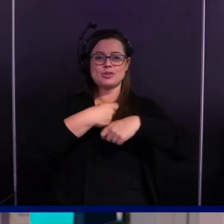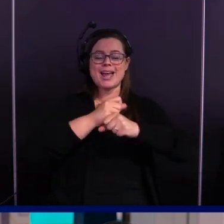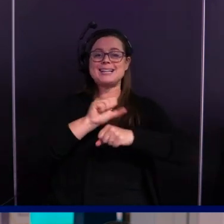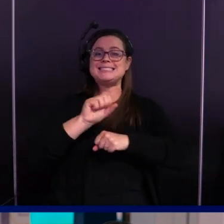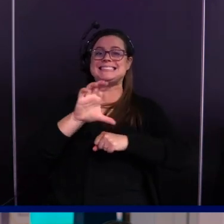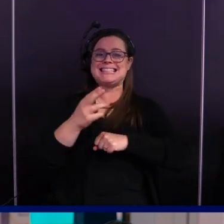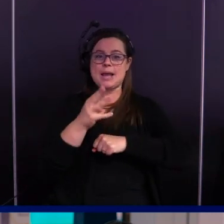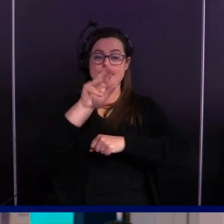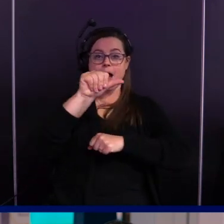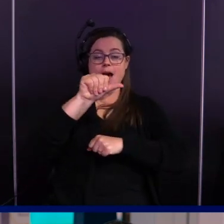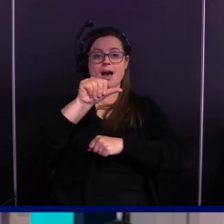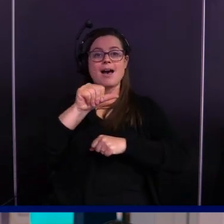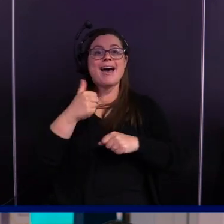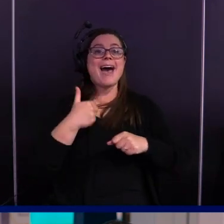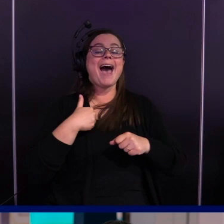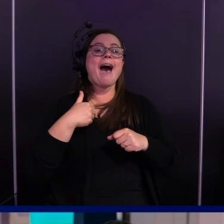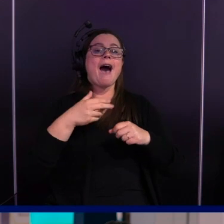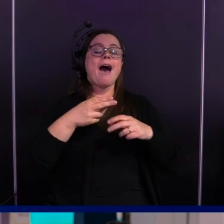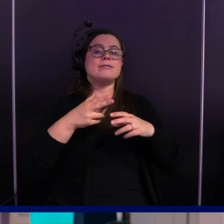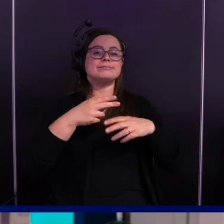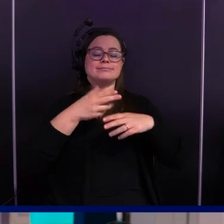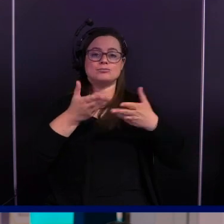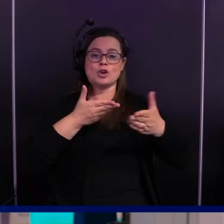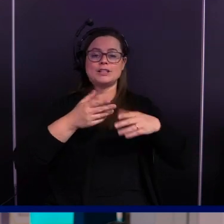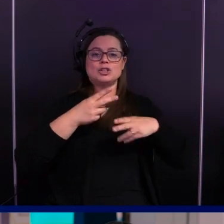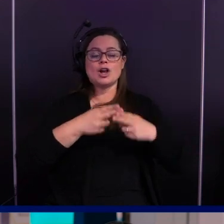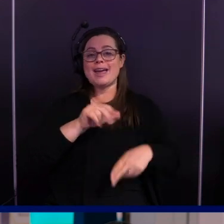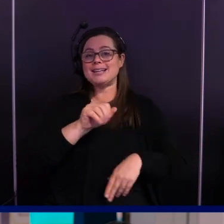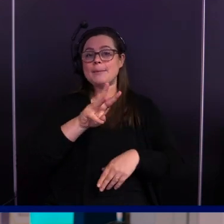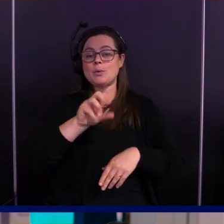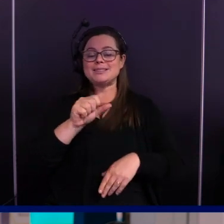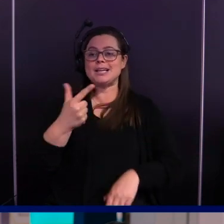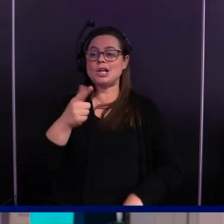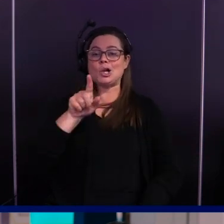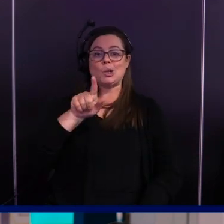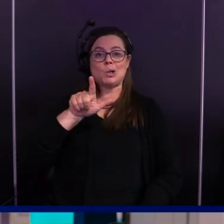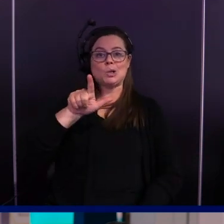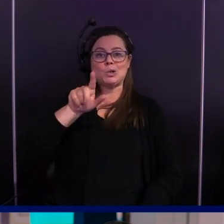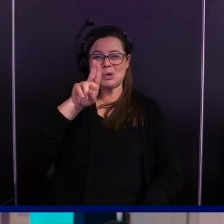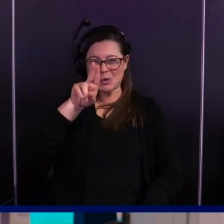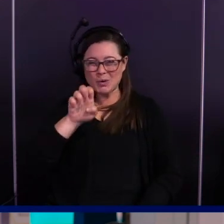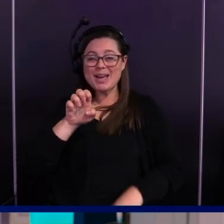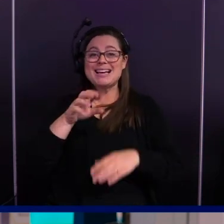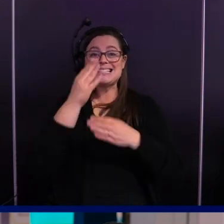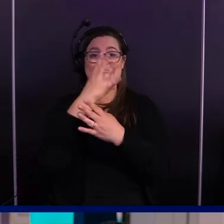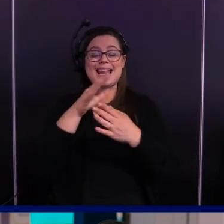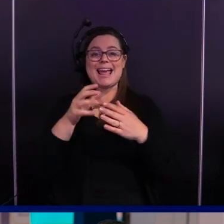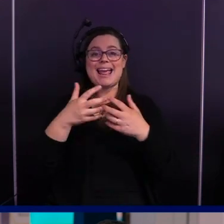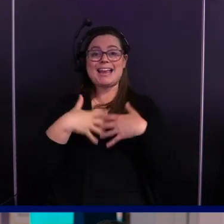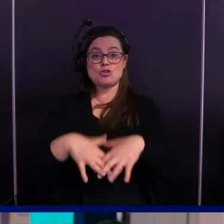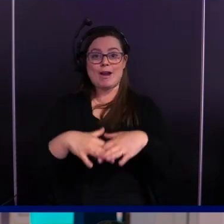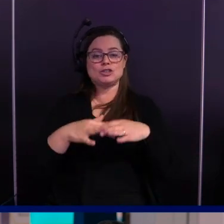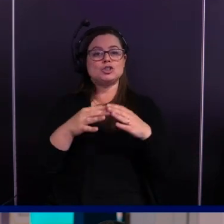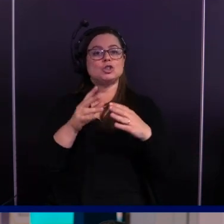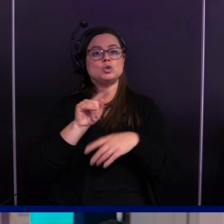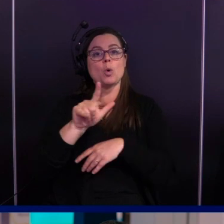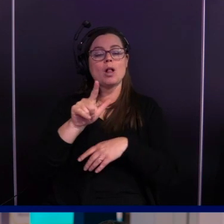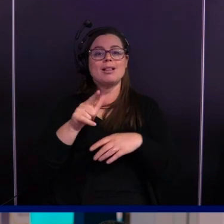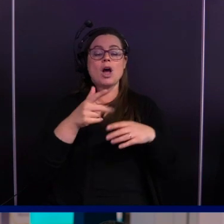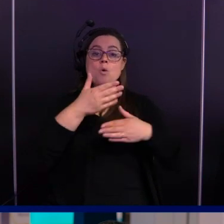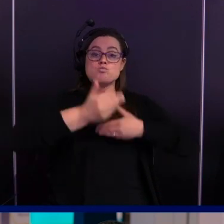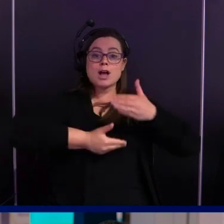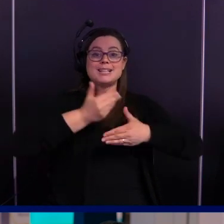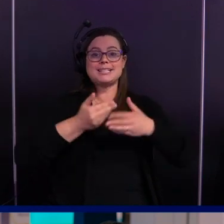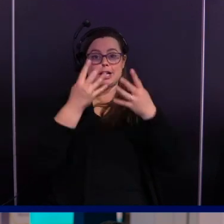service called AWS Glue. It's kind of a data integration tool. It does like data processing and data catalog. We have